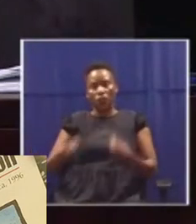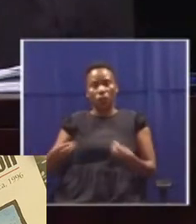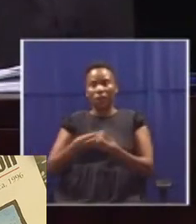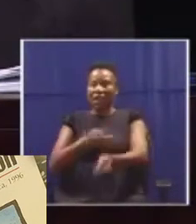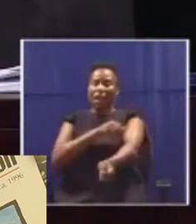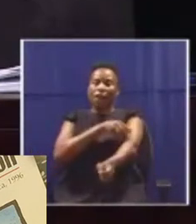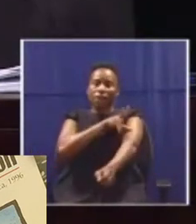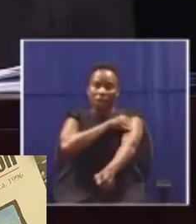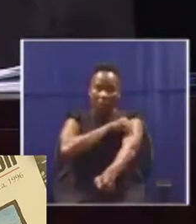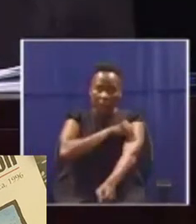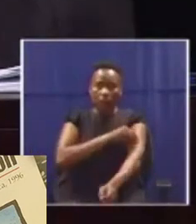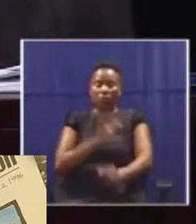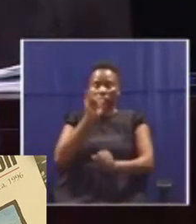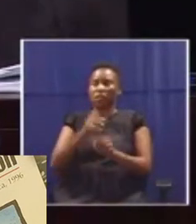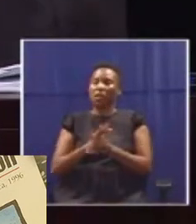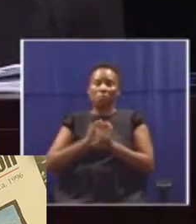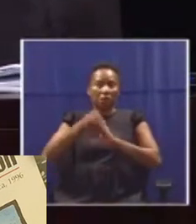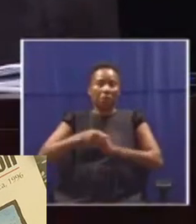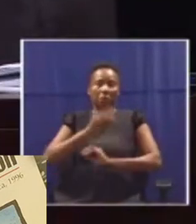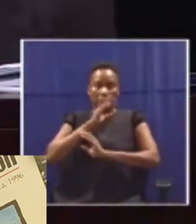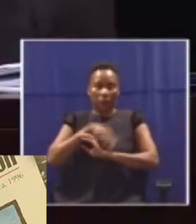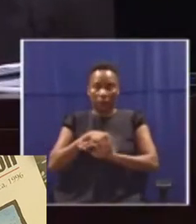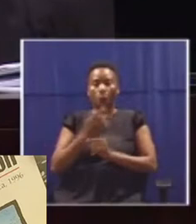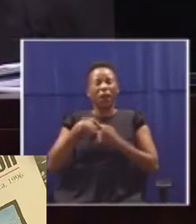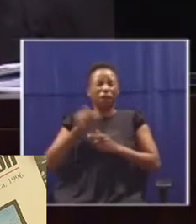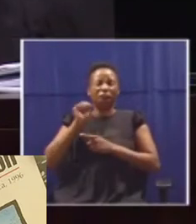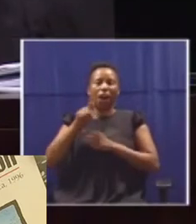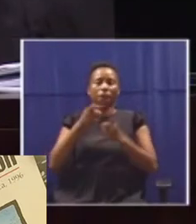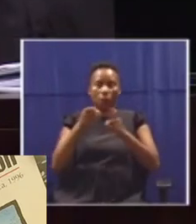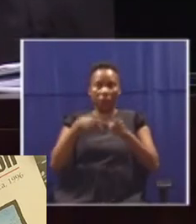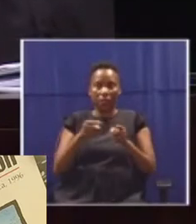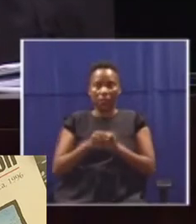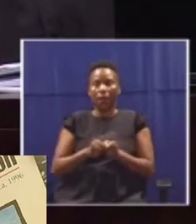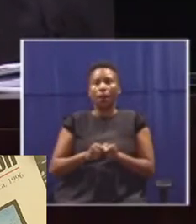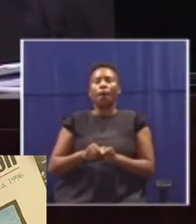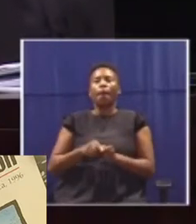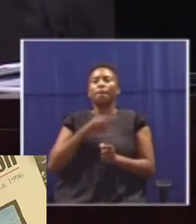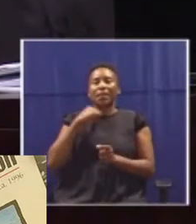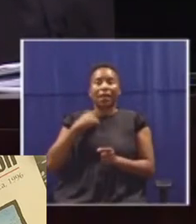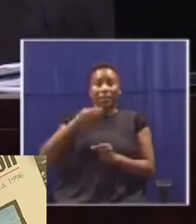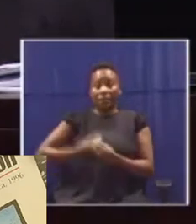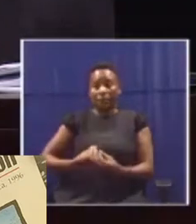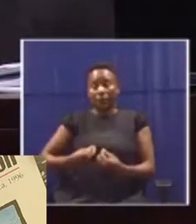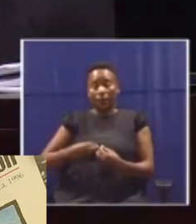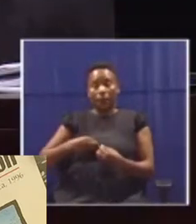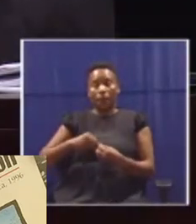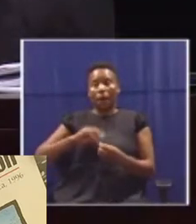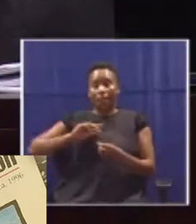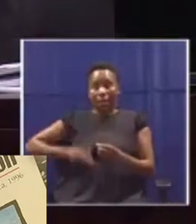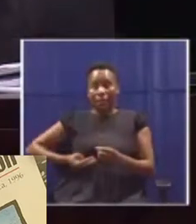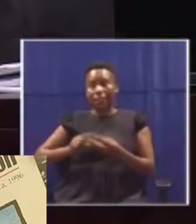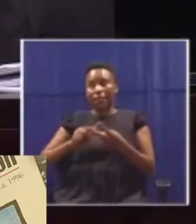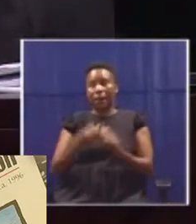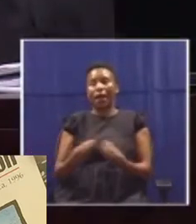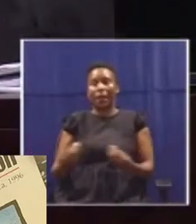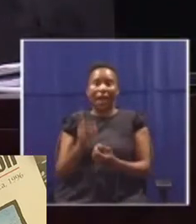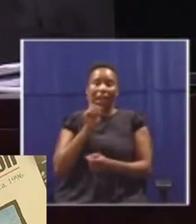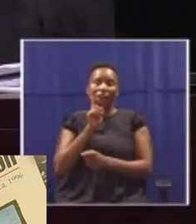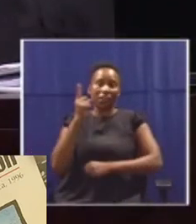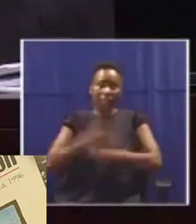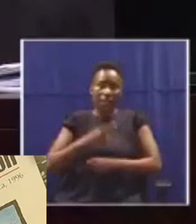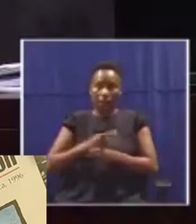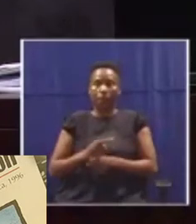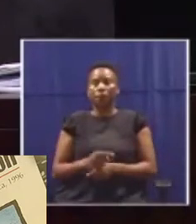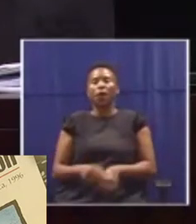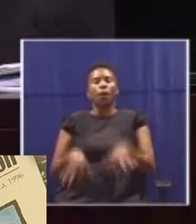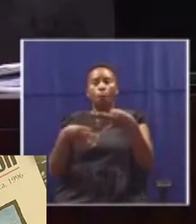protected. We are far from this realization. Basadi le bana ba gagatswa ka hare ho naha bosihu le motshehare. Policy papers